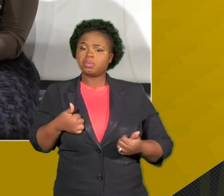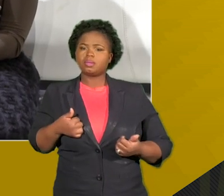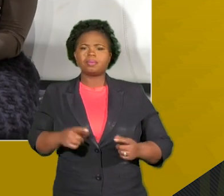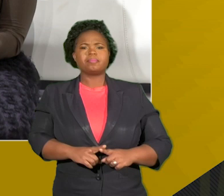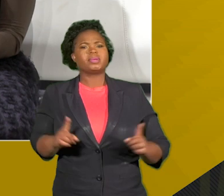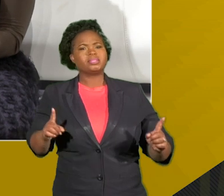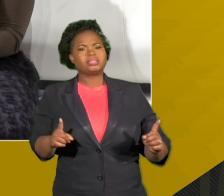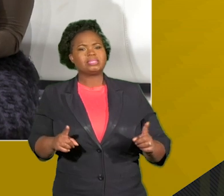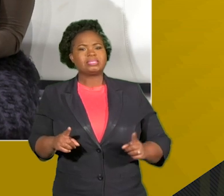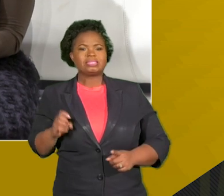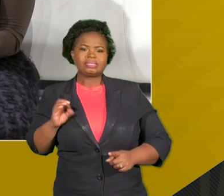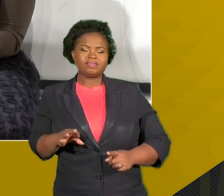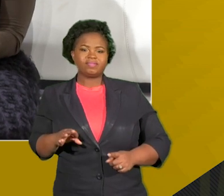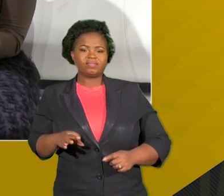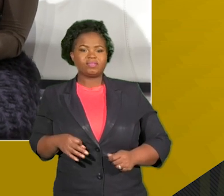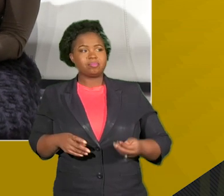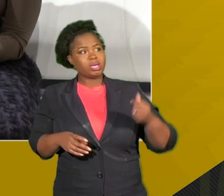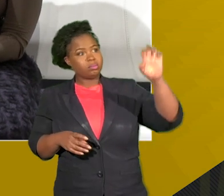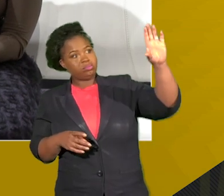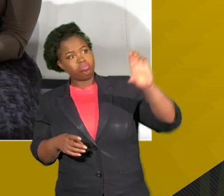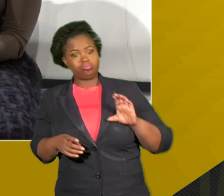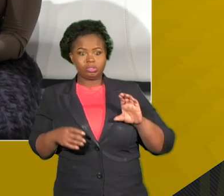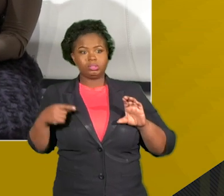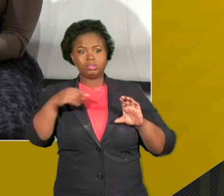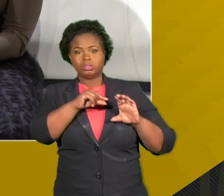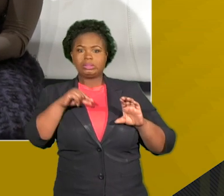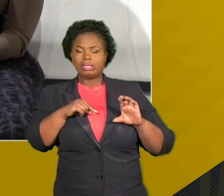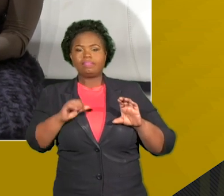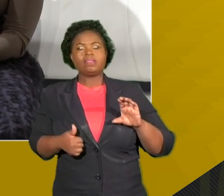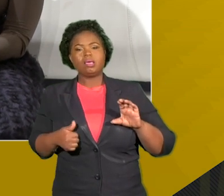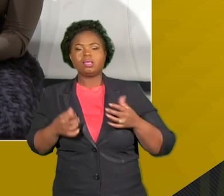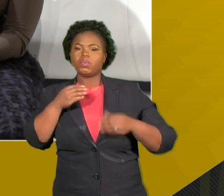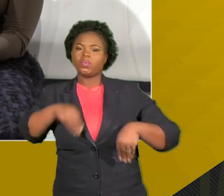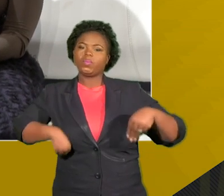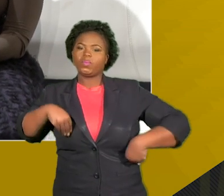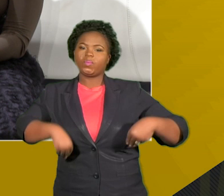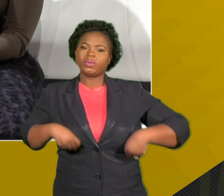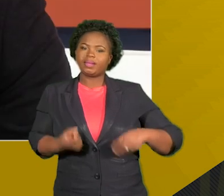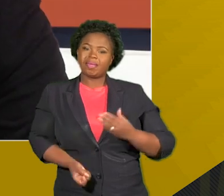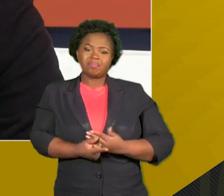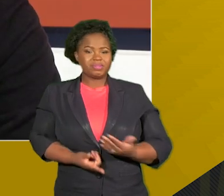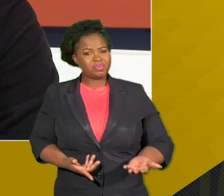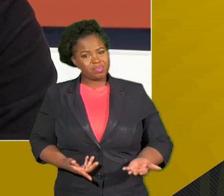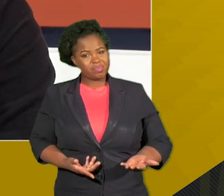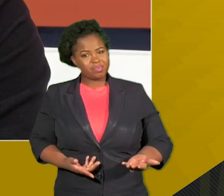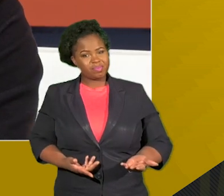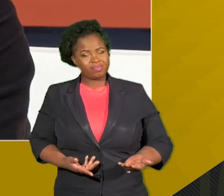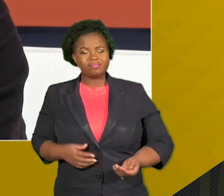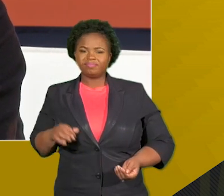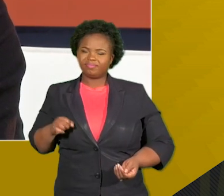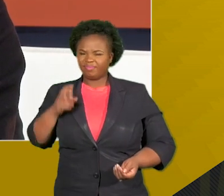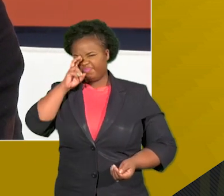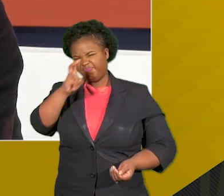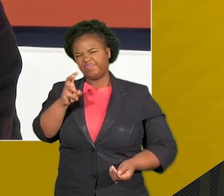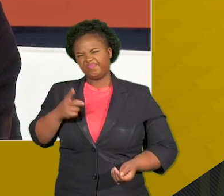but once like some imali enkulu ingena, that's when the corruption starts in most cases. Sure. So I mean, us we're very